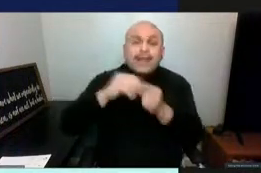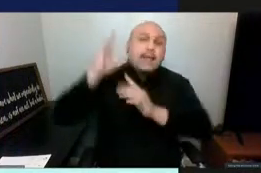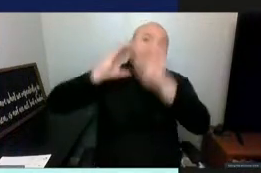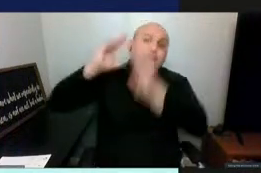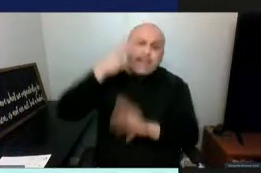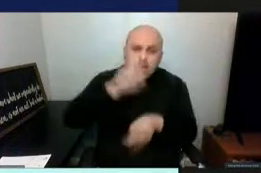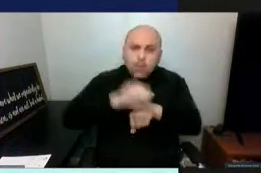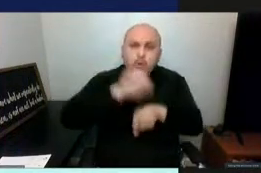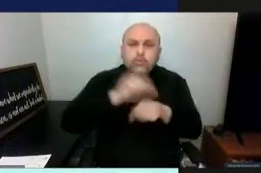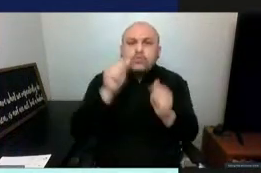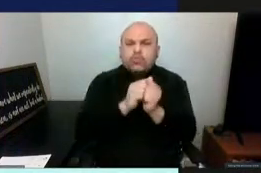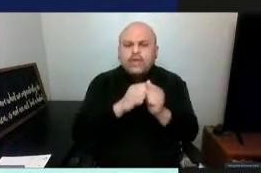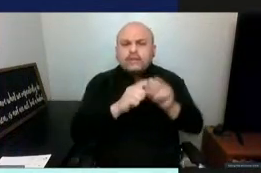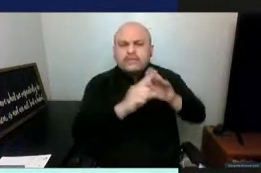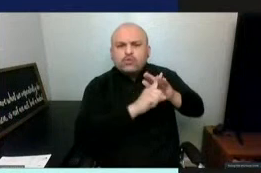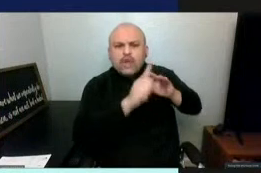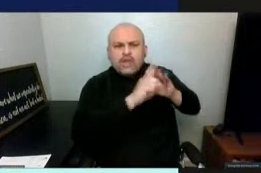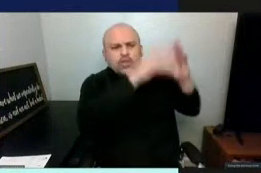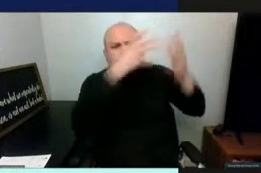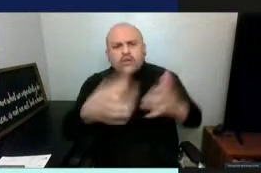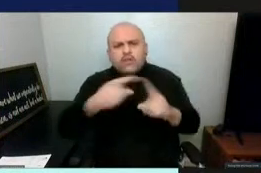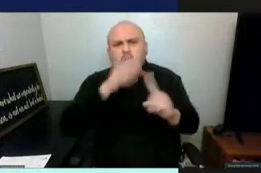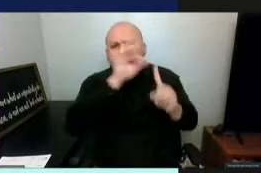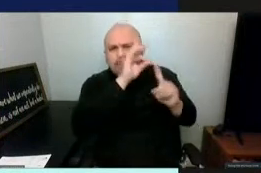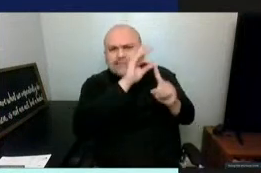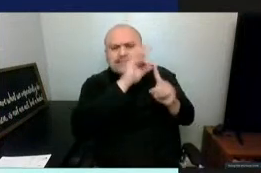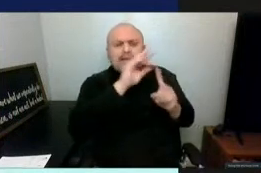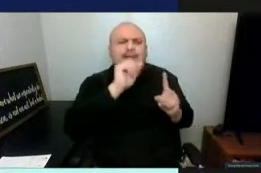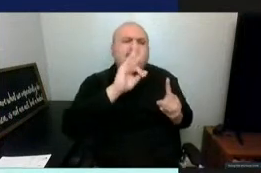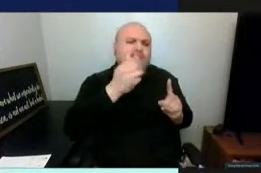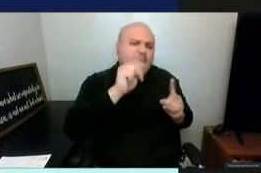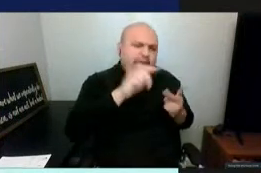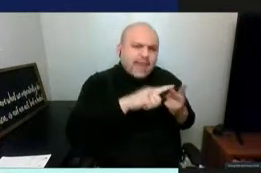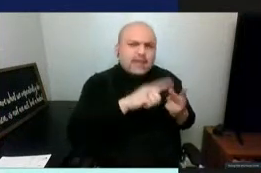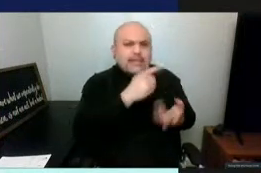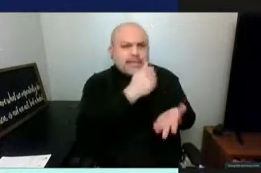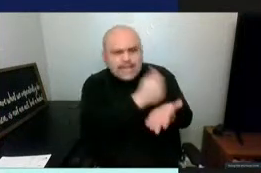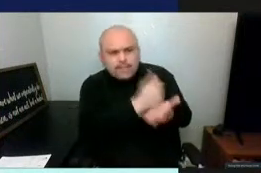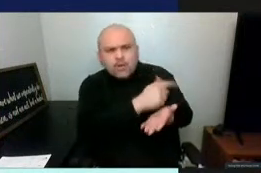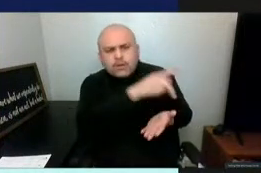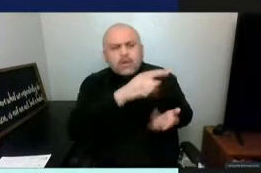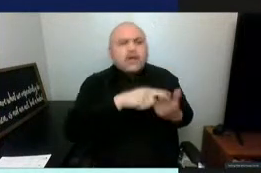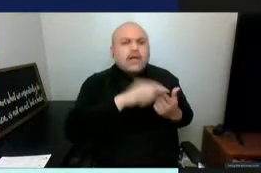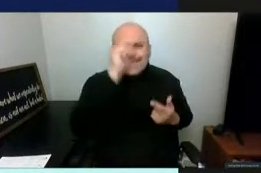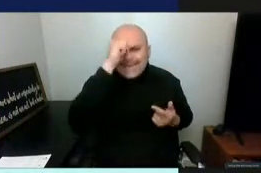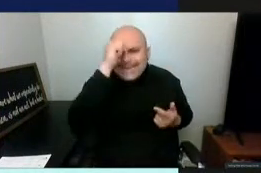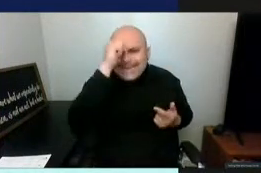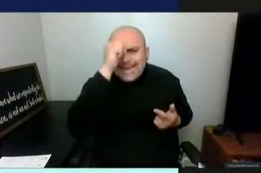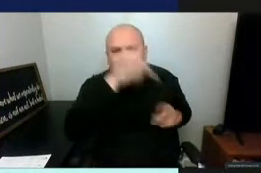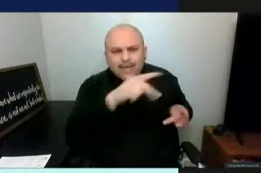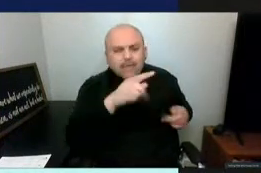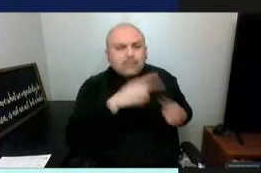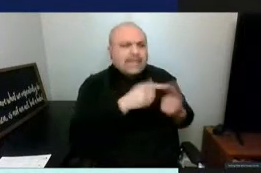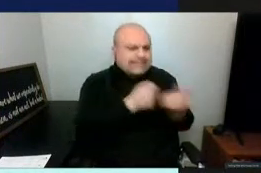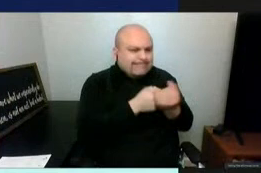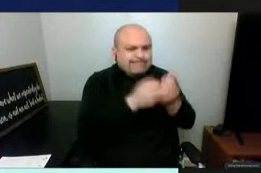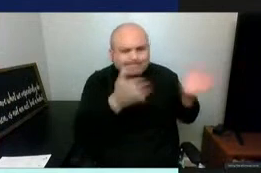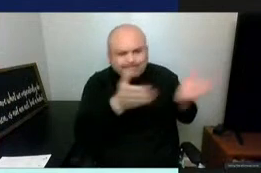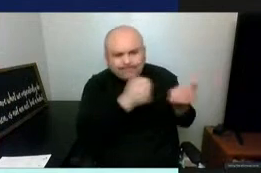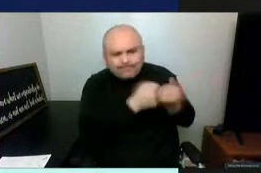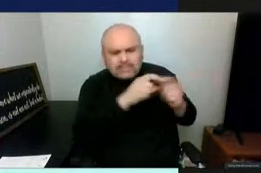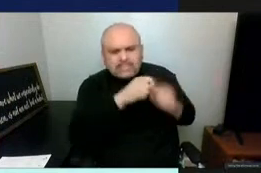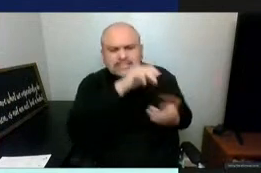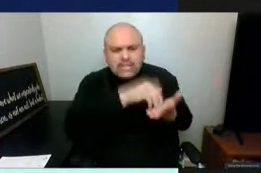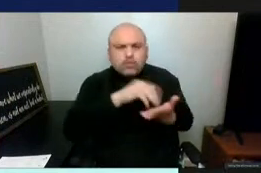refugee children on the Pakistan-Afghan border, street children in India, foster youth in Central Illinois, and incarcerated youth